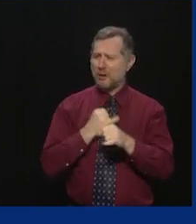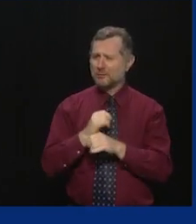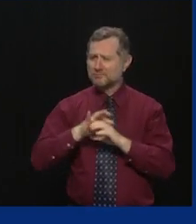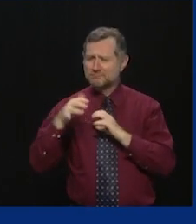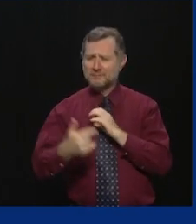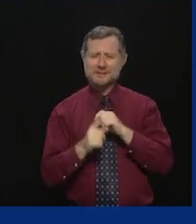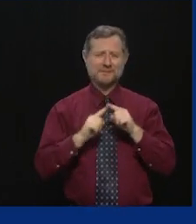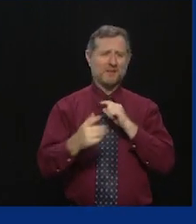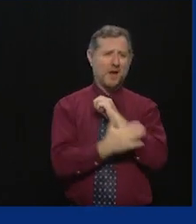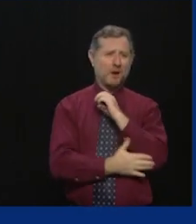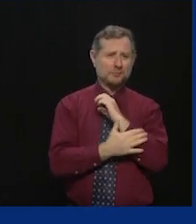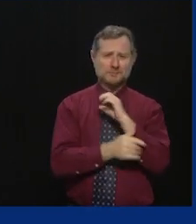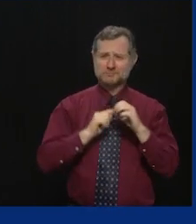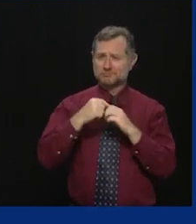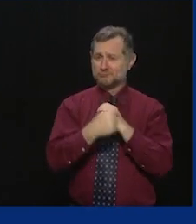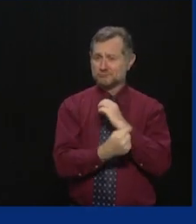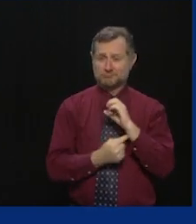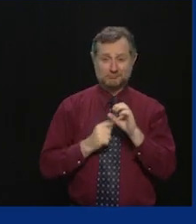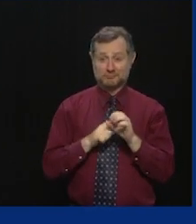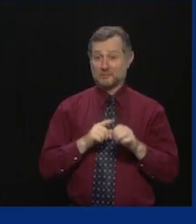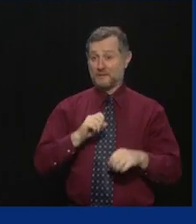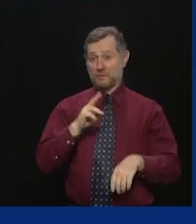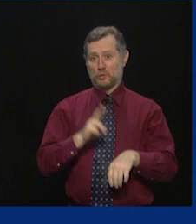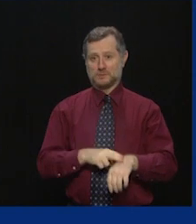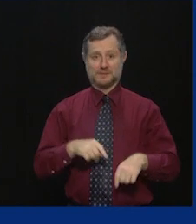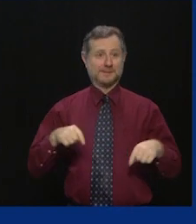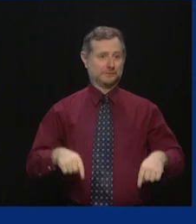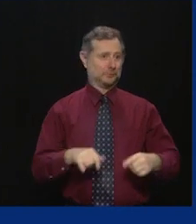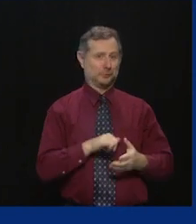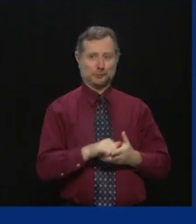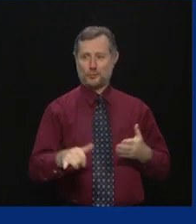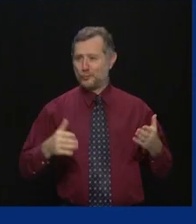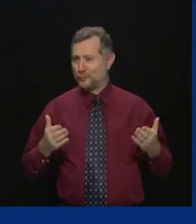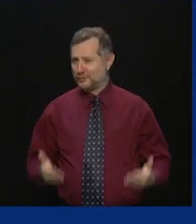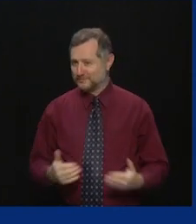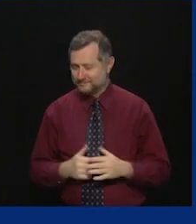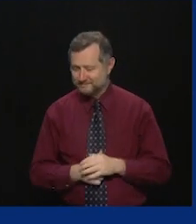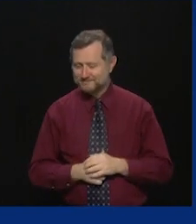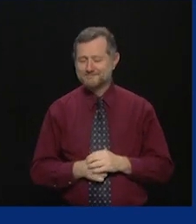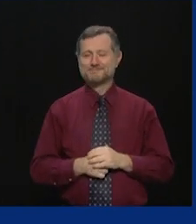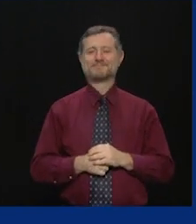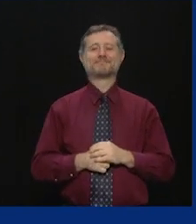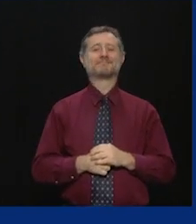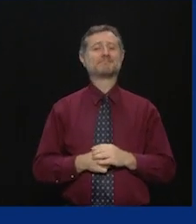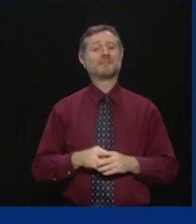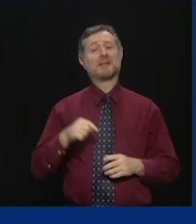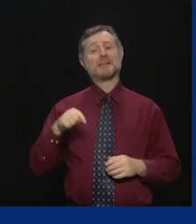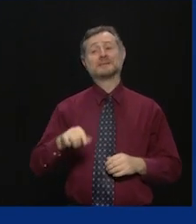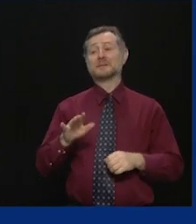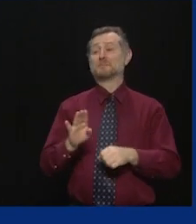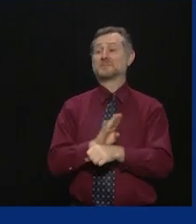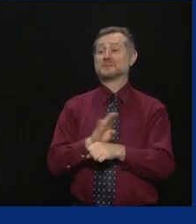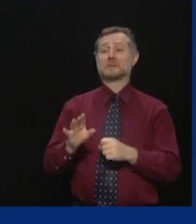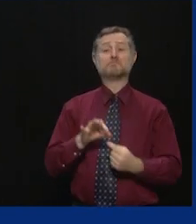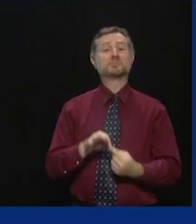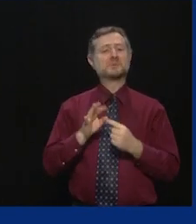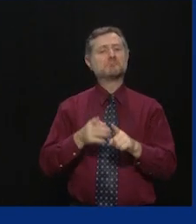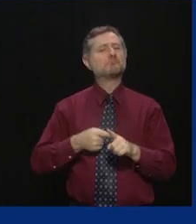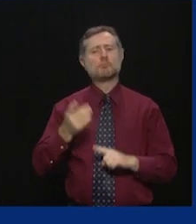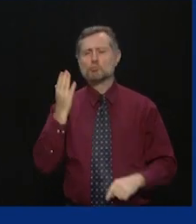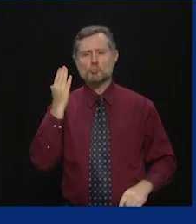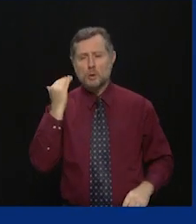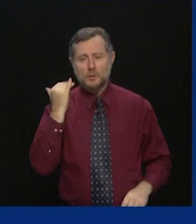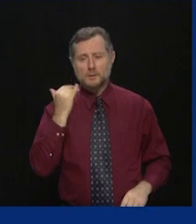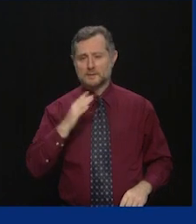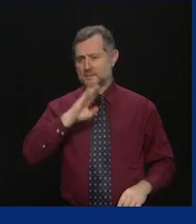York. But I'd say one of the things that helps make Constellation special is we have never forgot our roots.